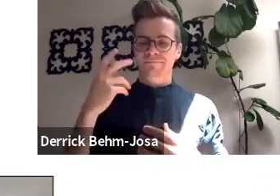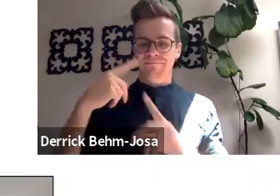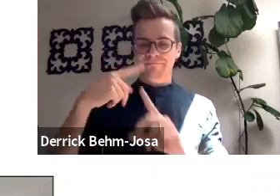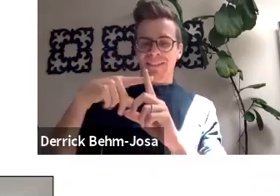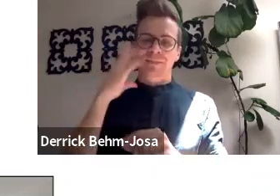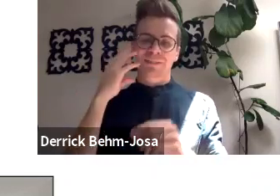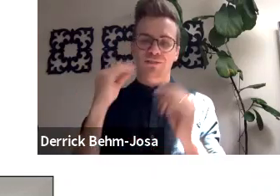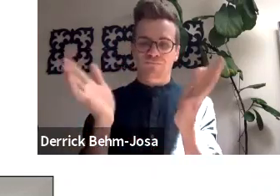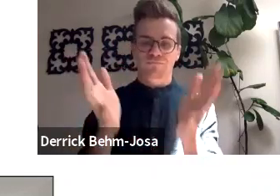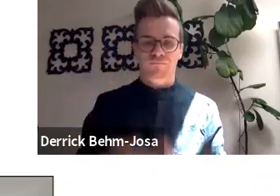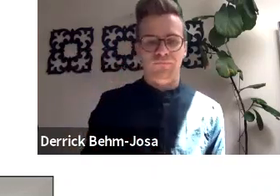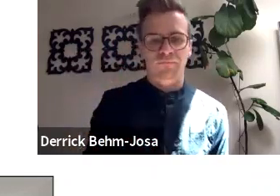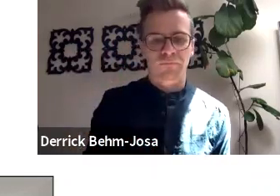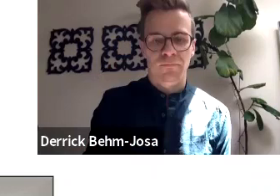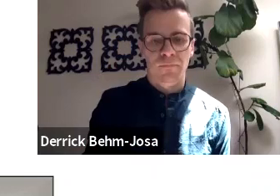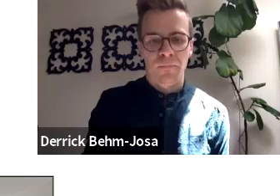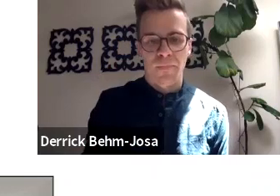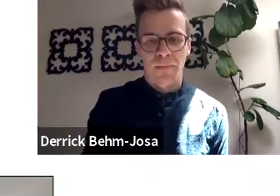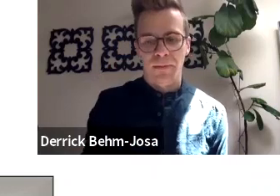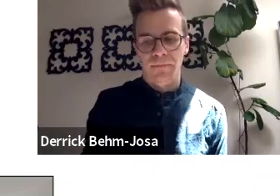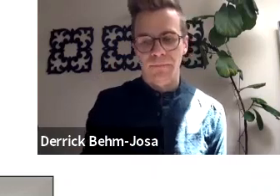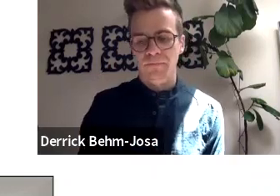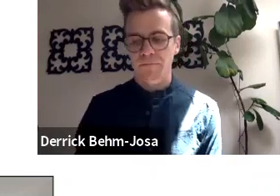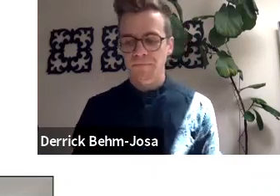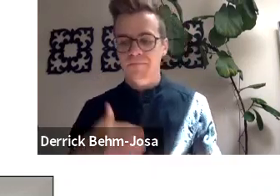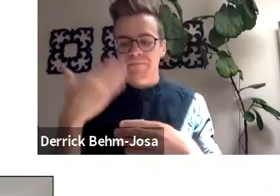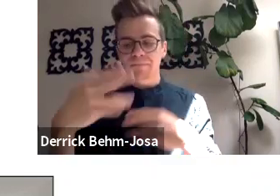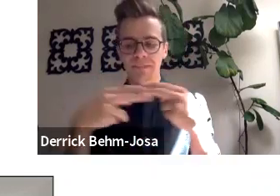continue to enjoy ourselves and have a positive experience.